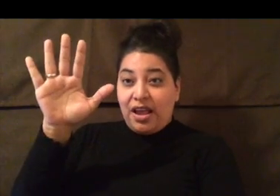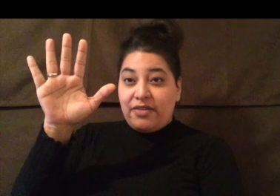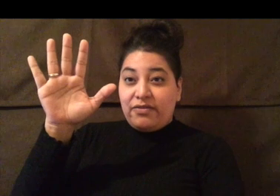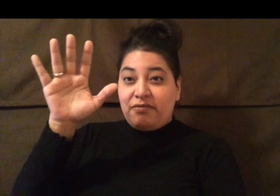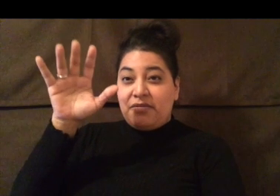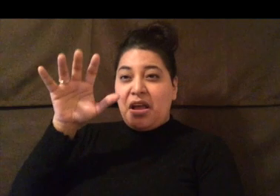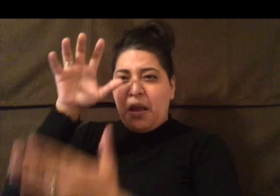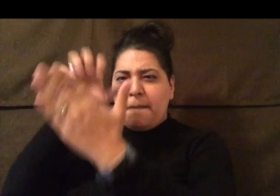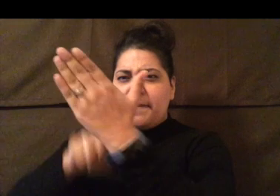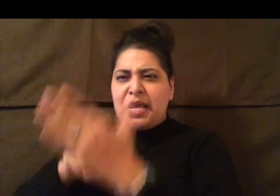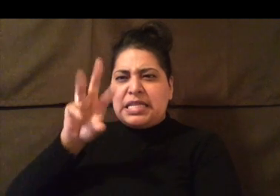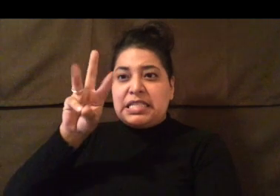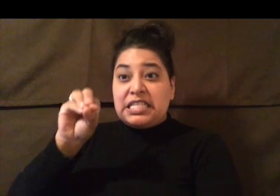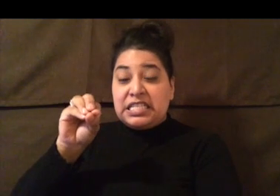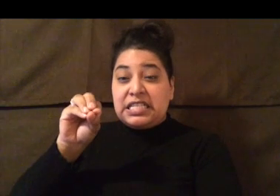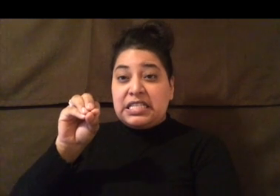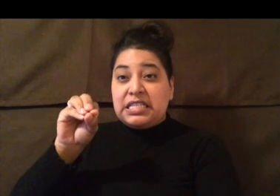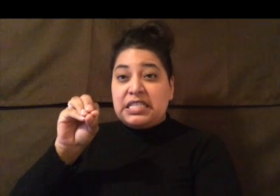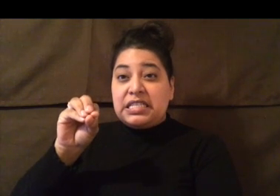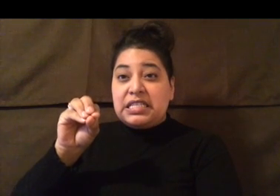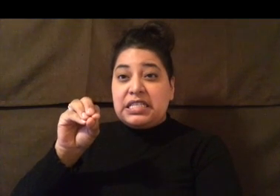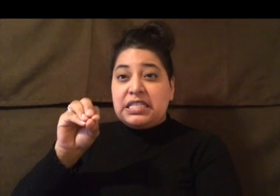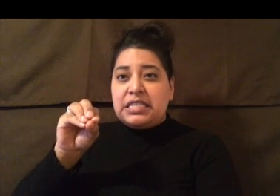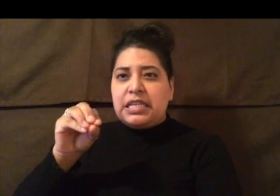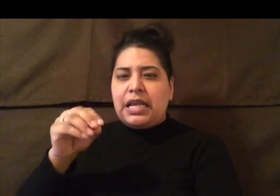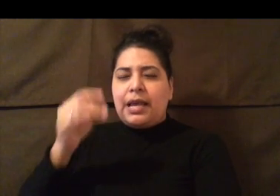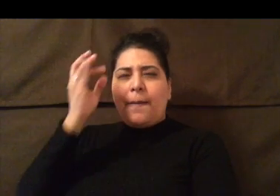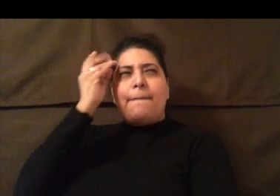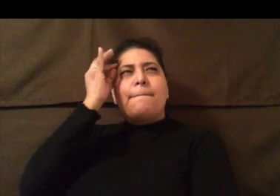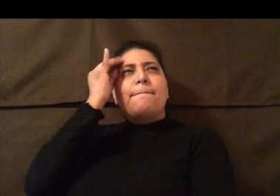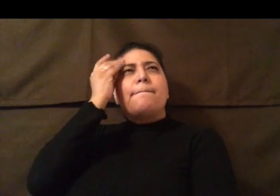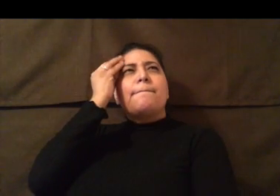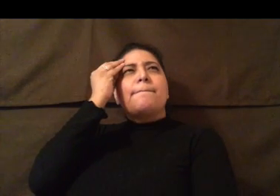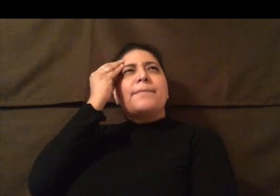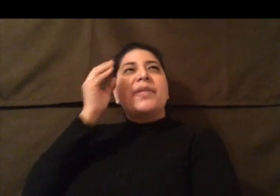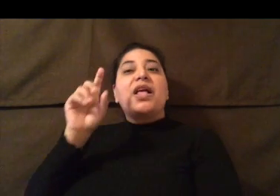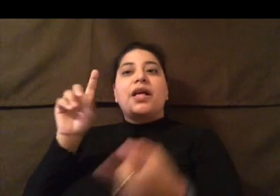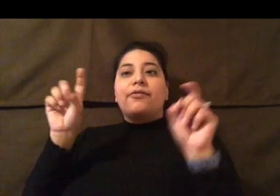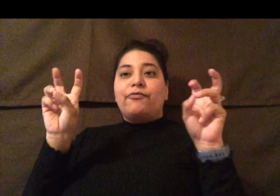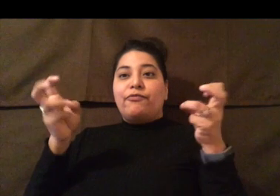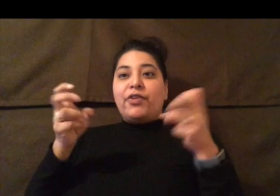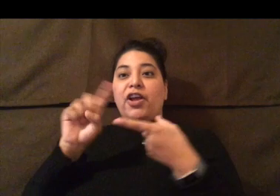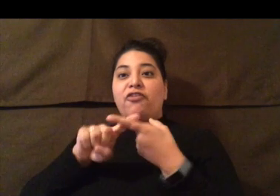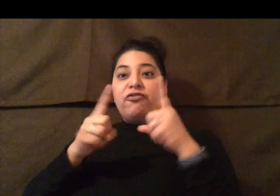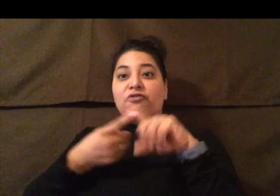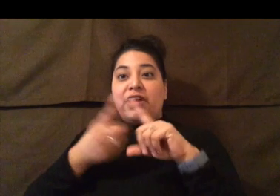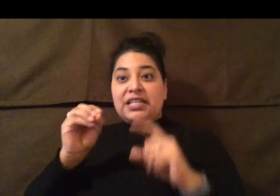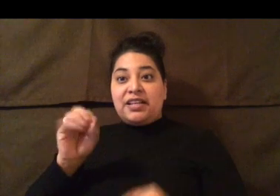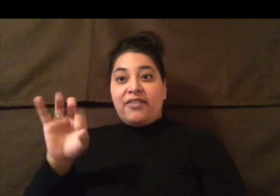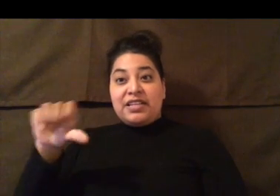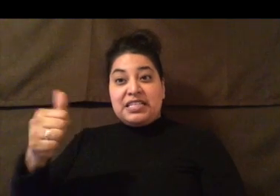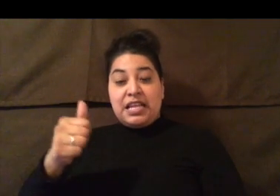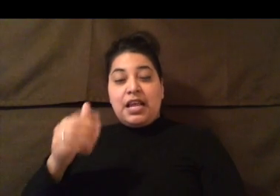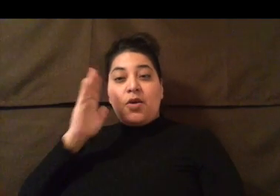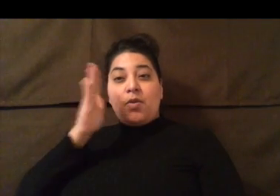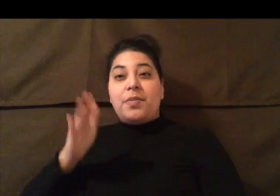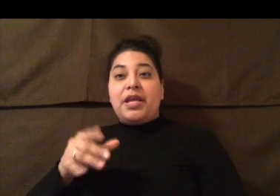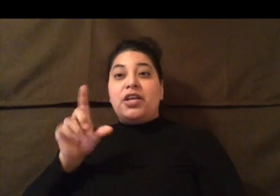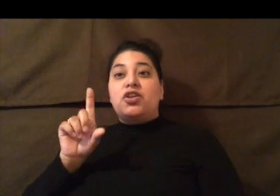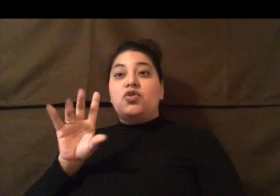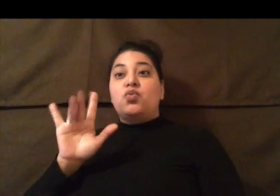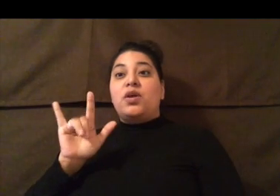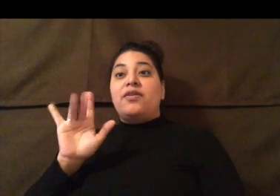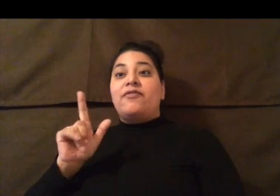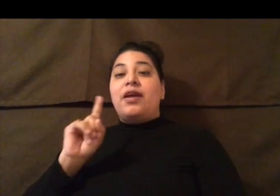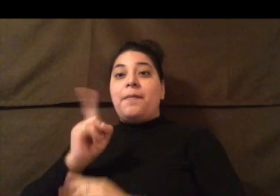85 minus 60. Okay, and I'm using my mental math and I'm using friends of 10. So I know that that's going to